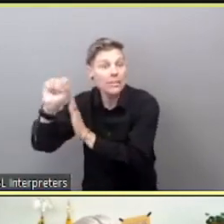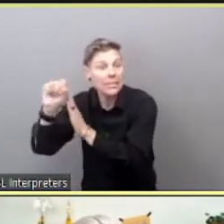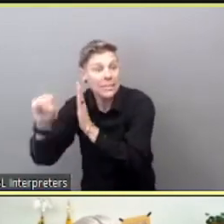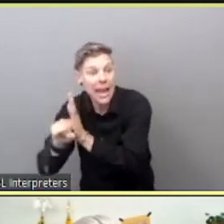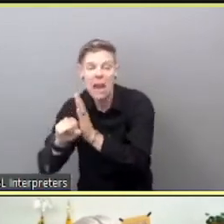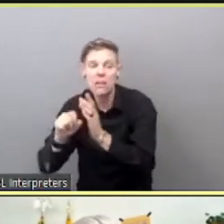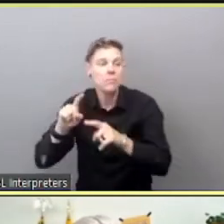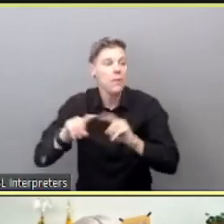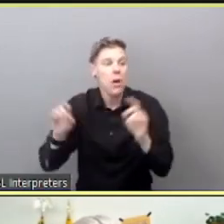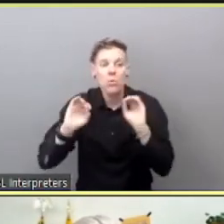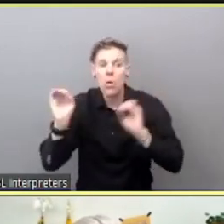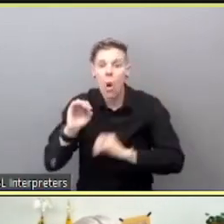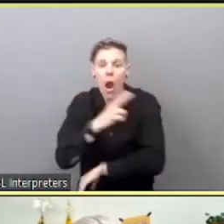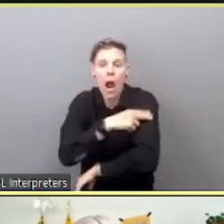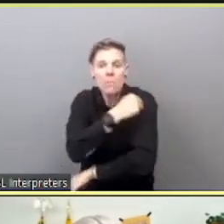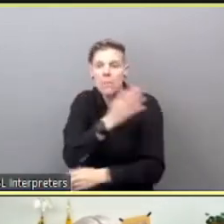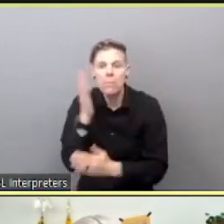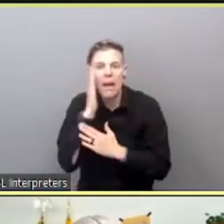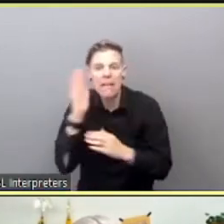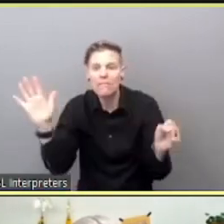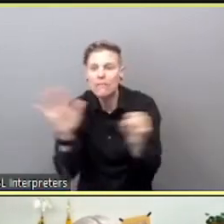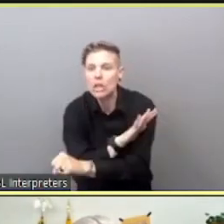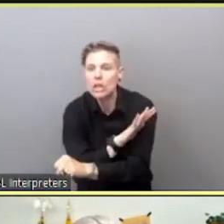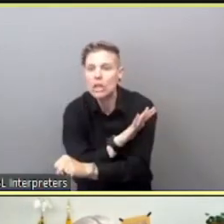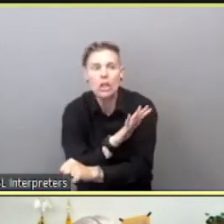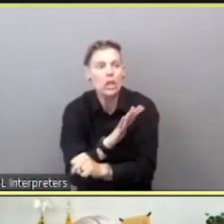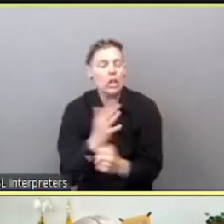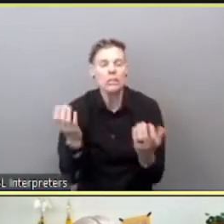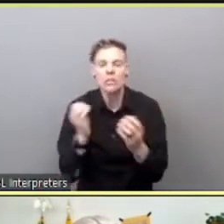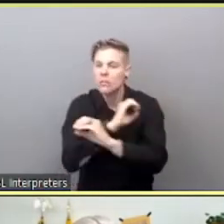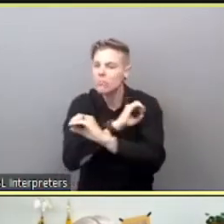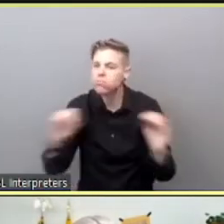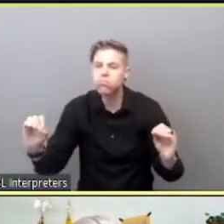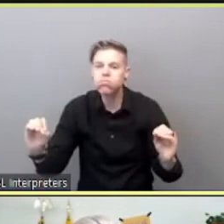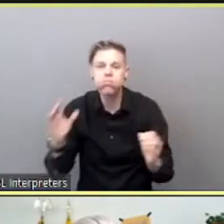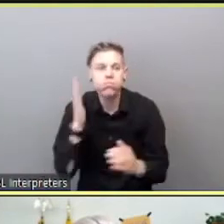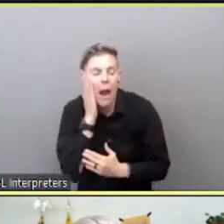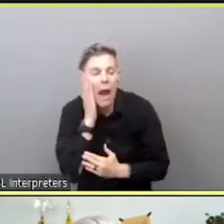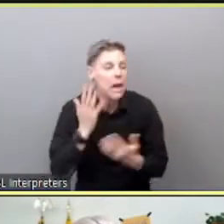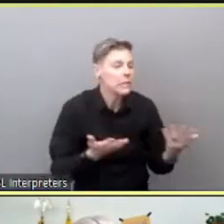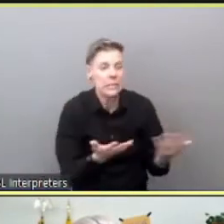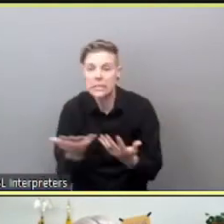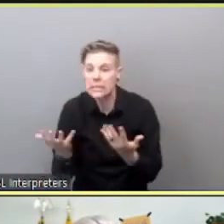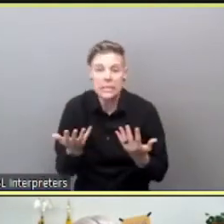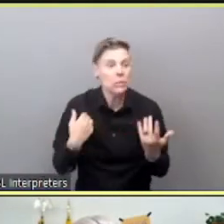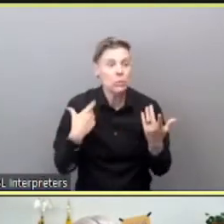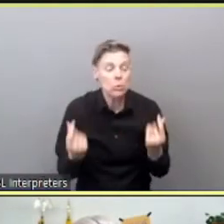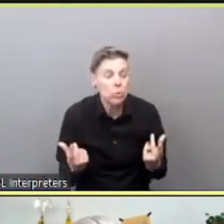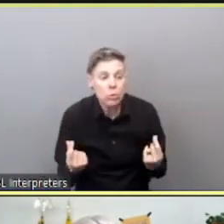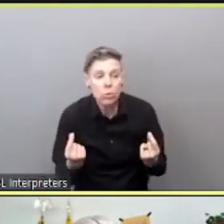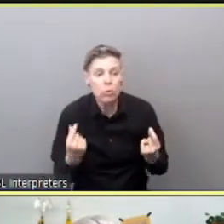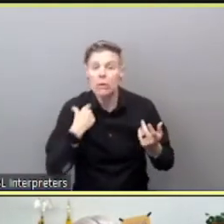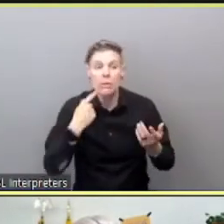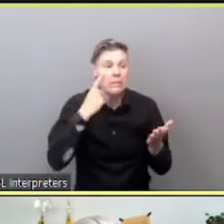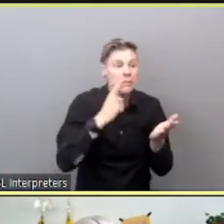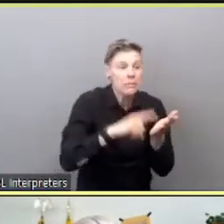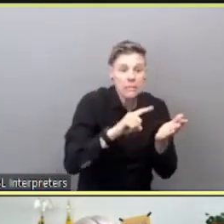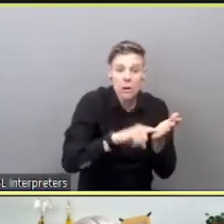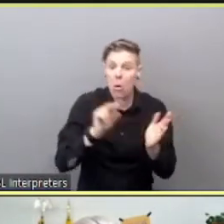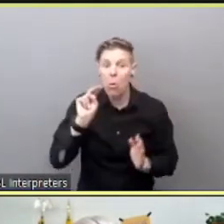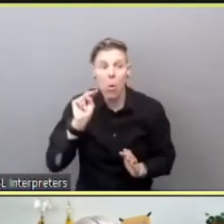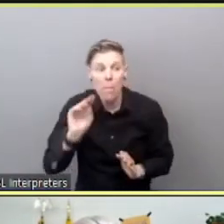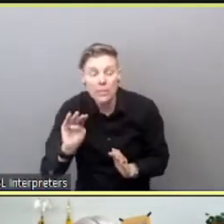one ICU bed that could take my dad. They tried other states. They looked in New Mexico. There was not a